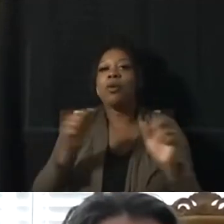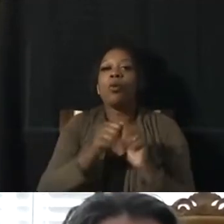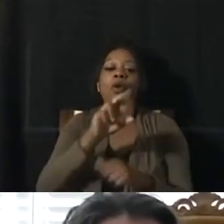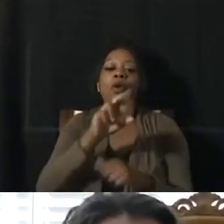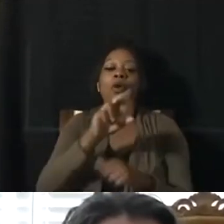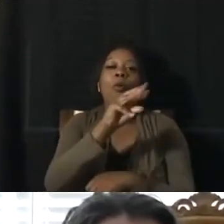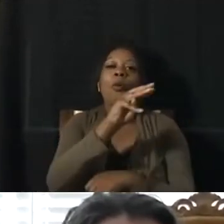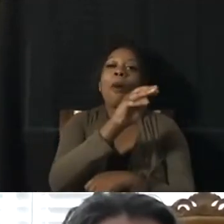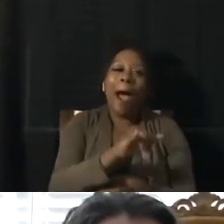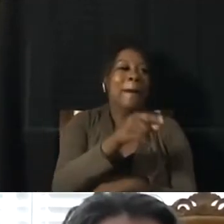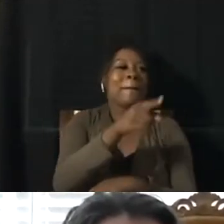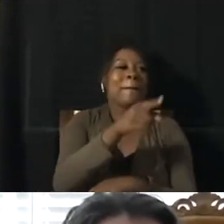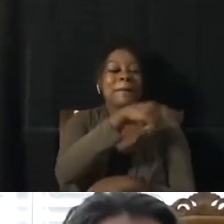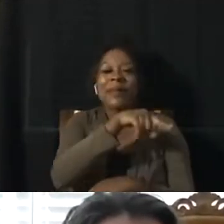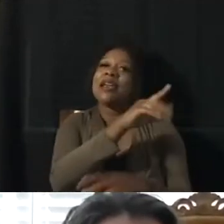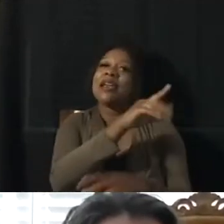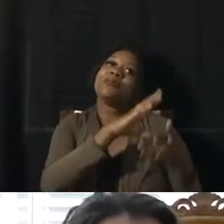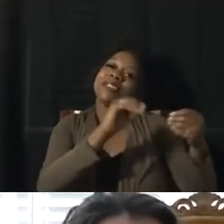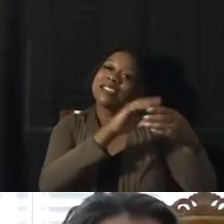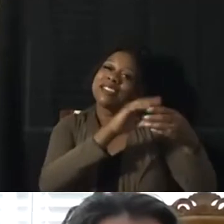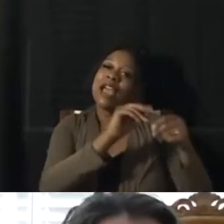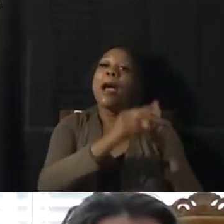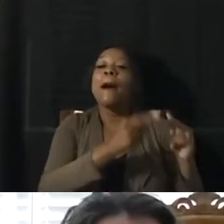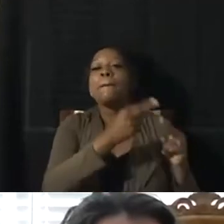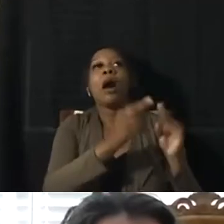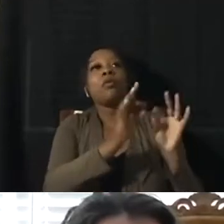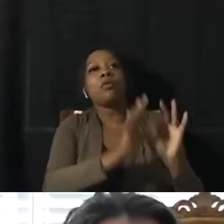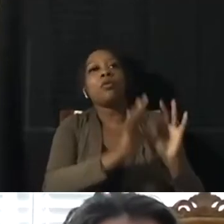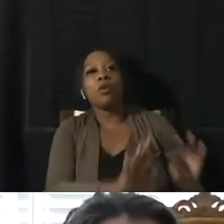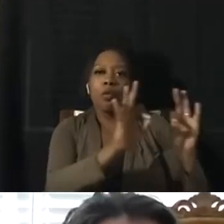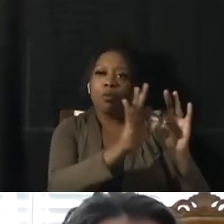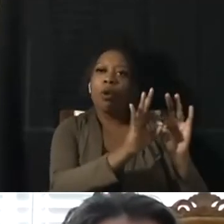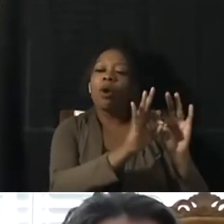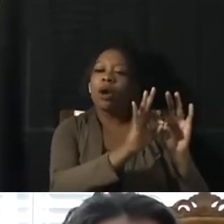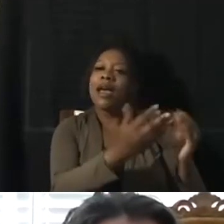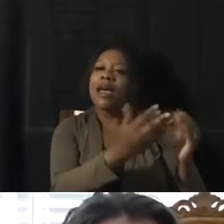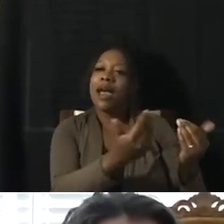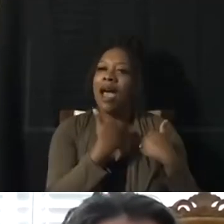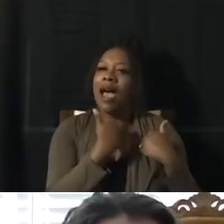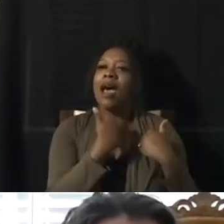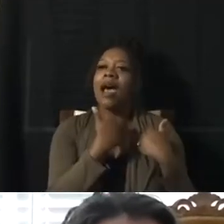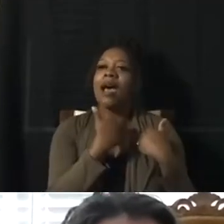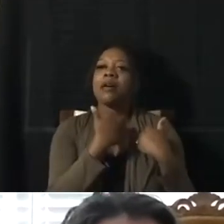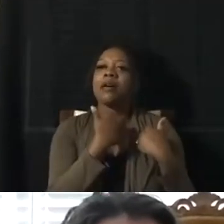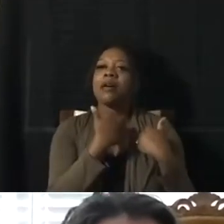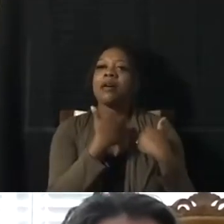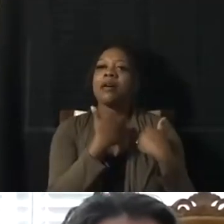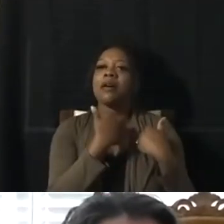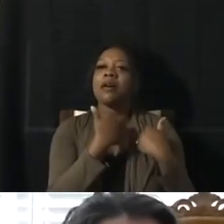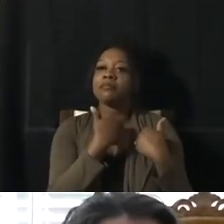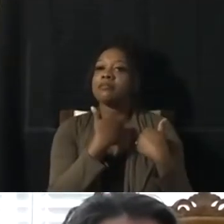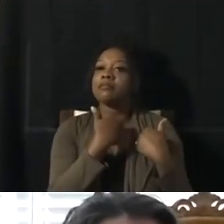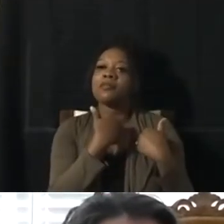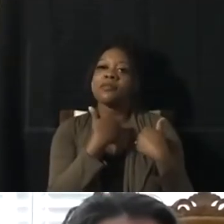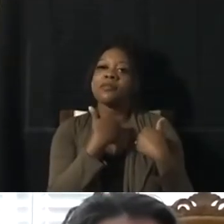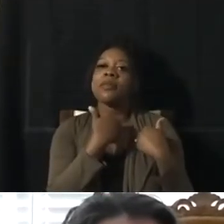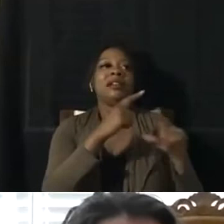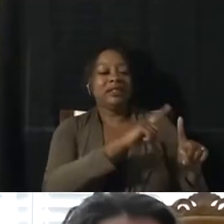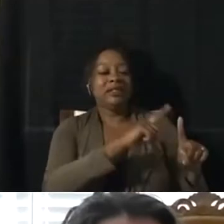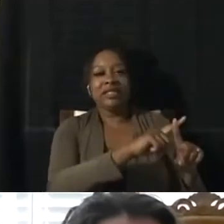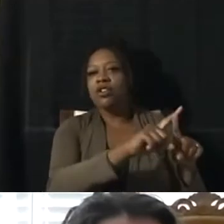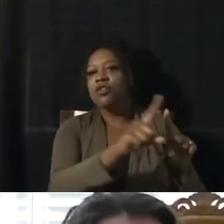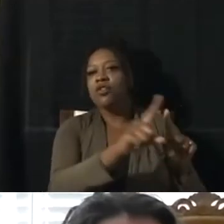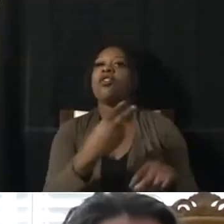they were saying about the importance of just like having these different voices on set,